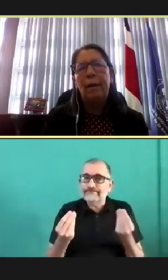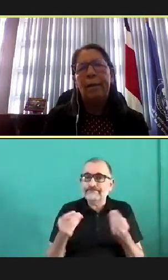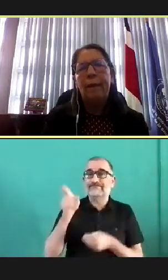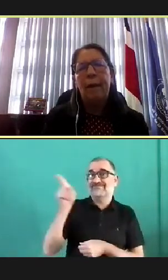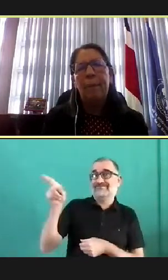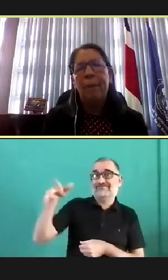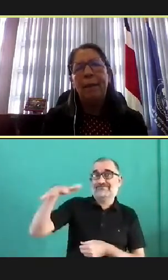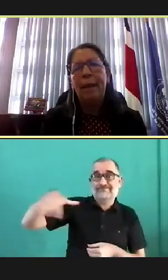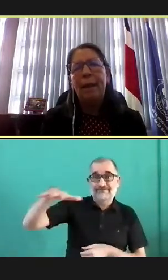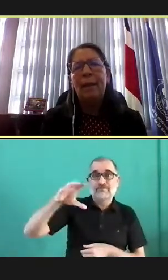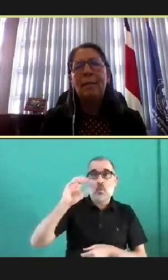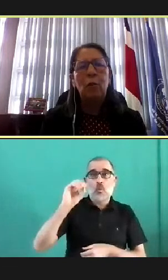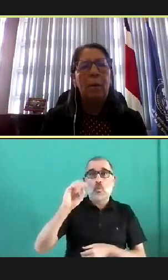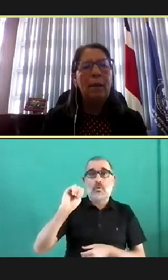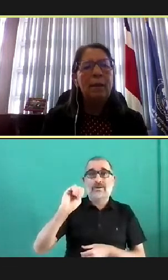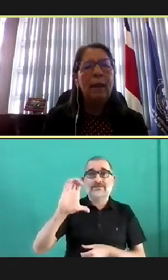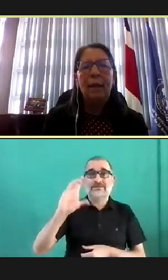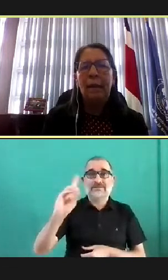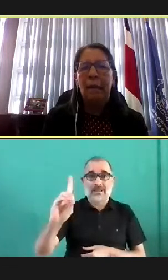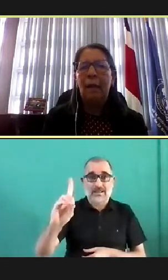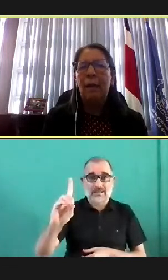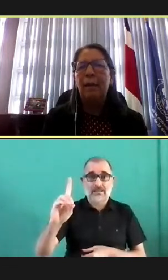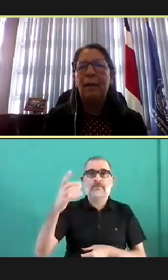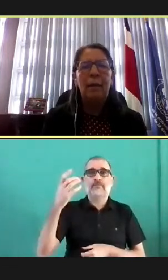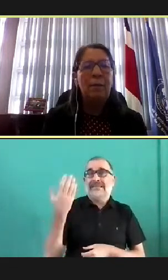mental health